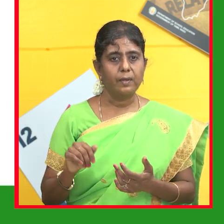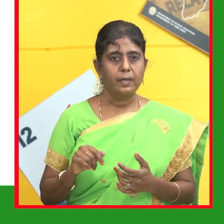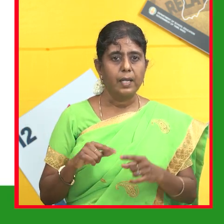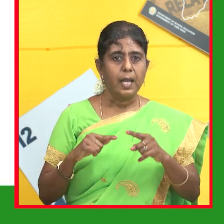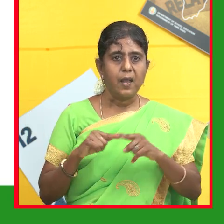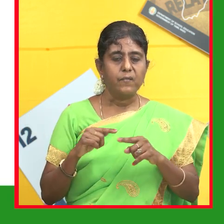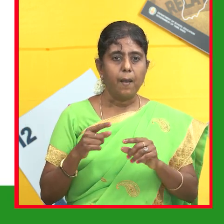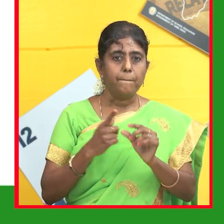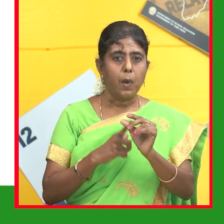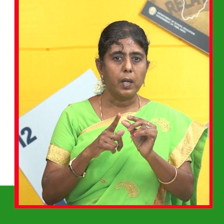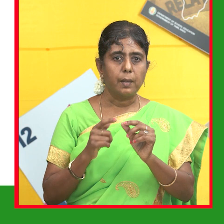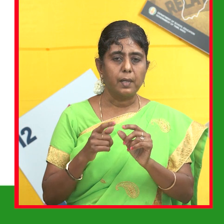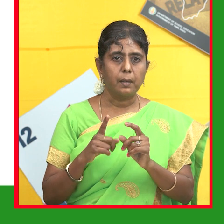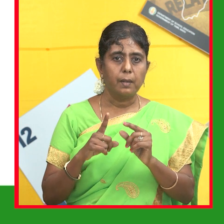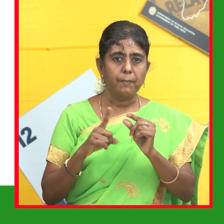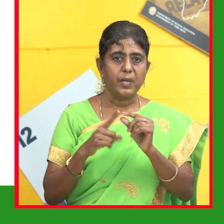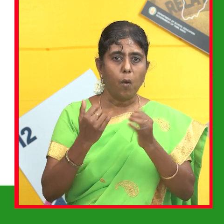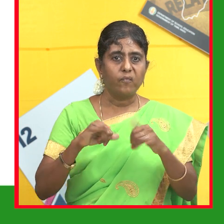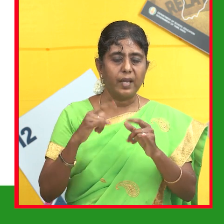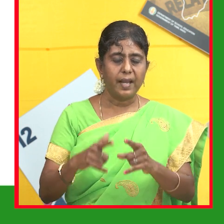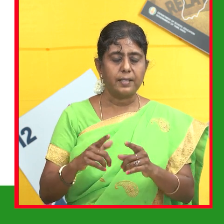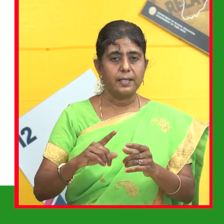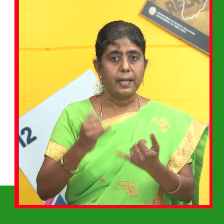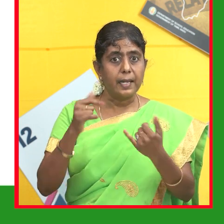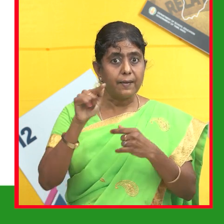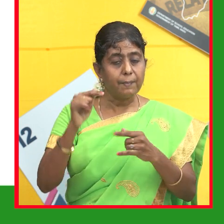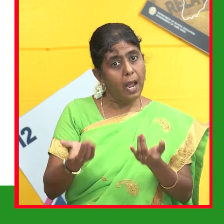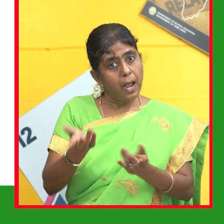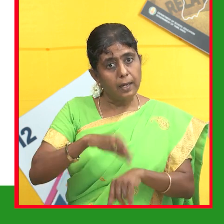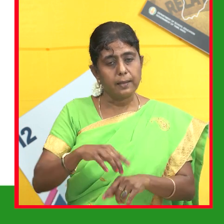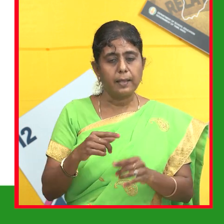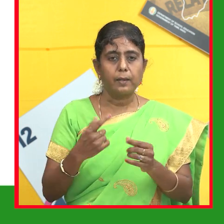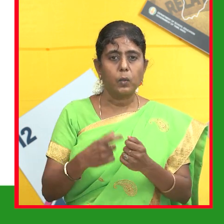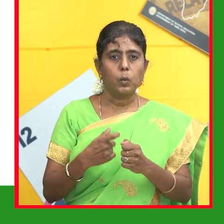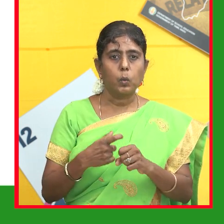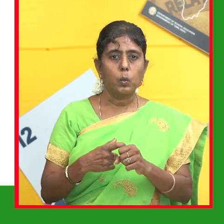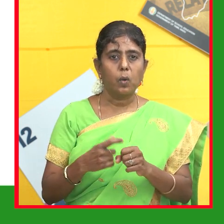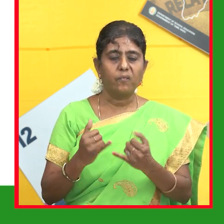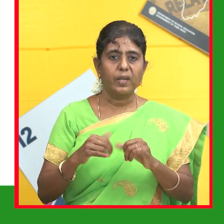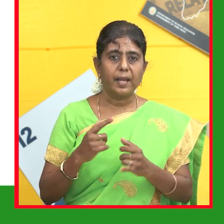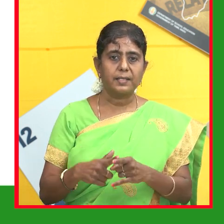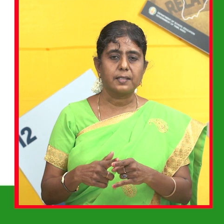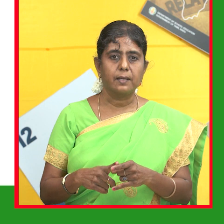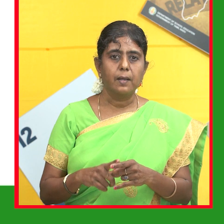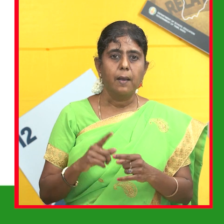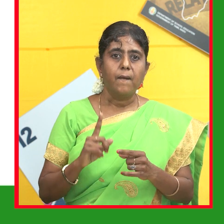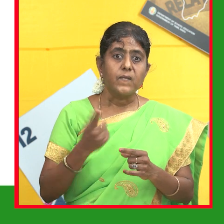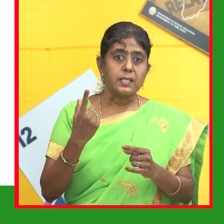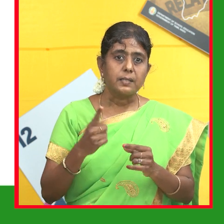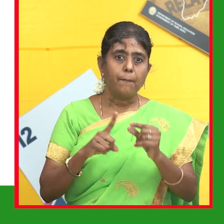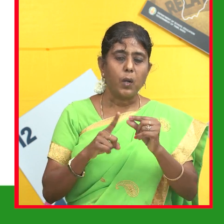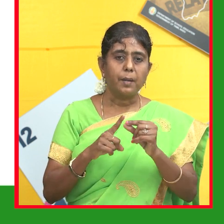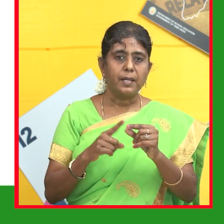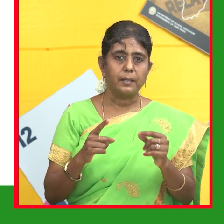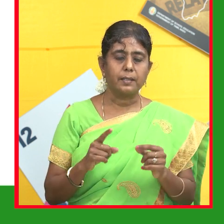A polynomial is given that is divided by another polynomial. They gave name of the first polynomial as p of